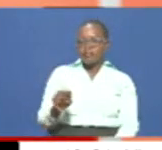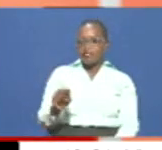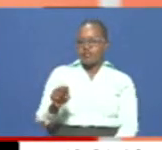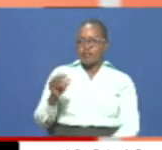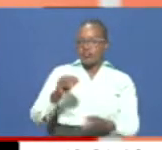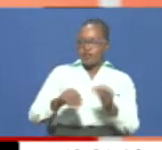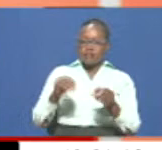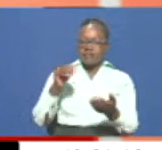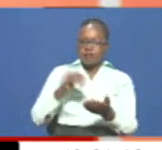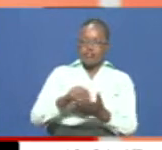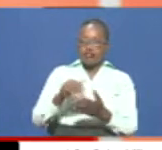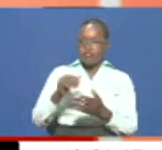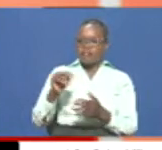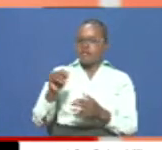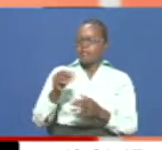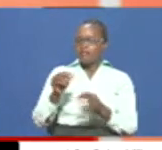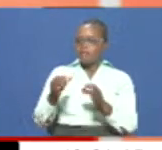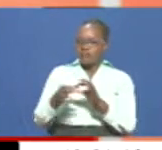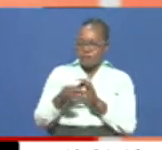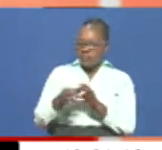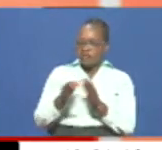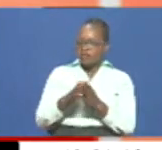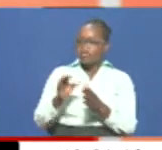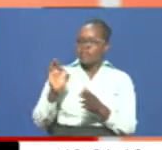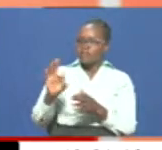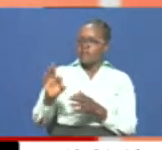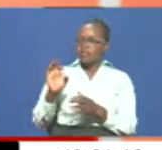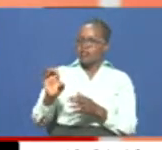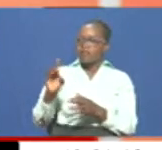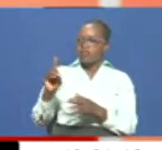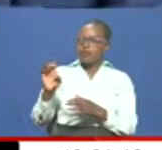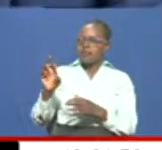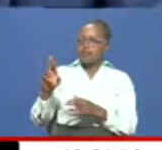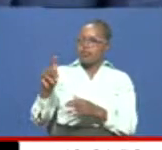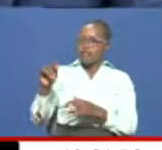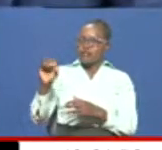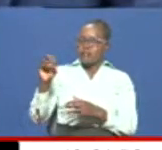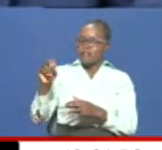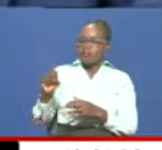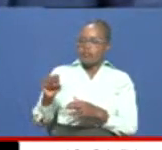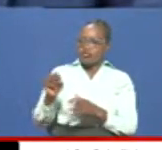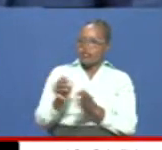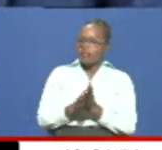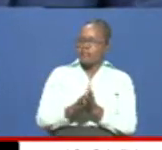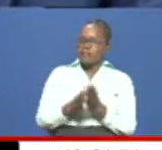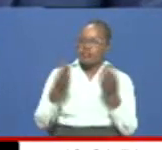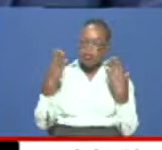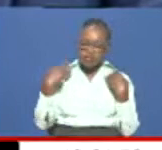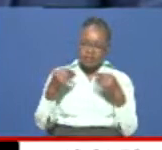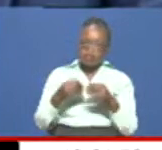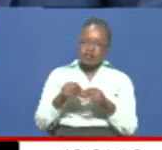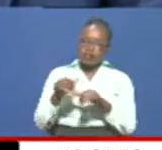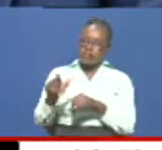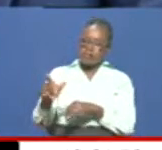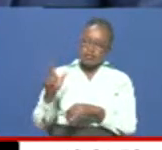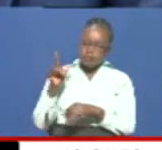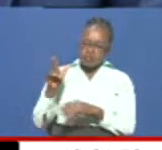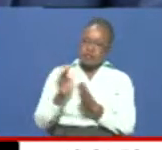Federation. The golf fraternity will be under one umbrella in practice and in law. The second one